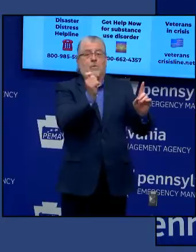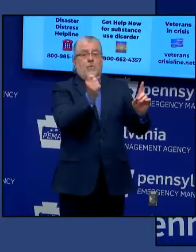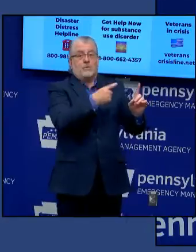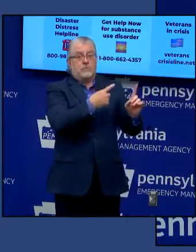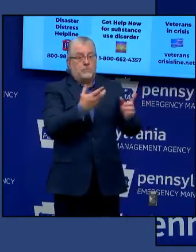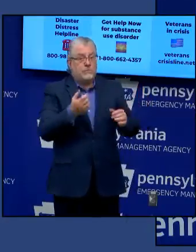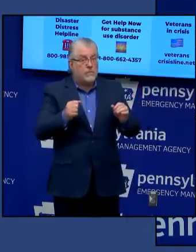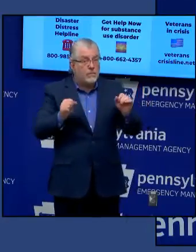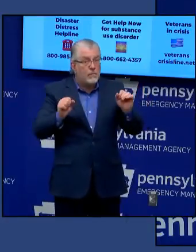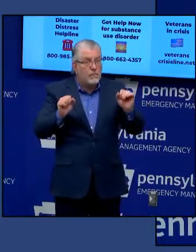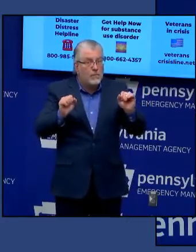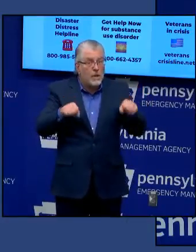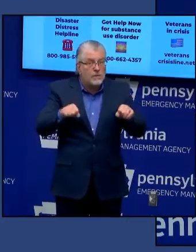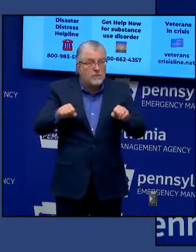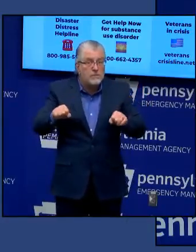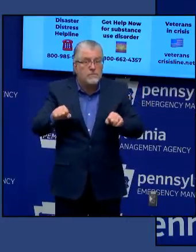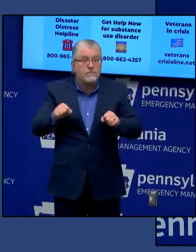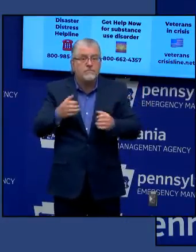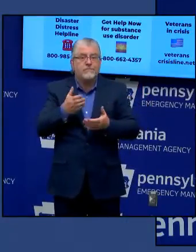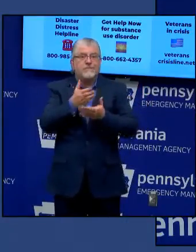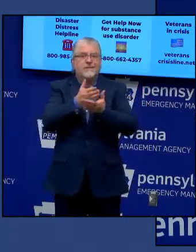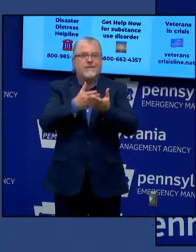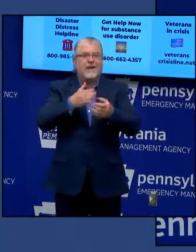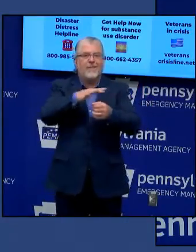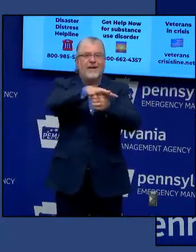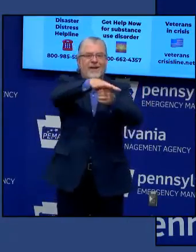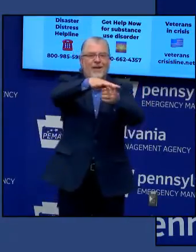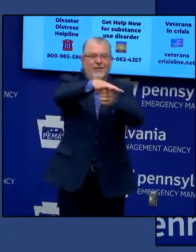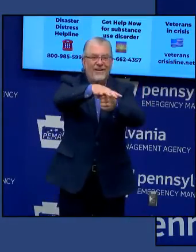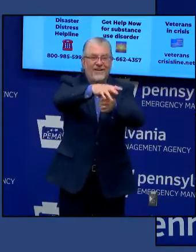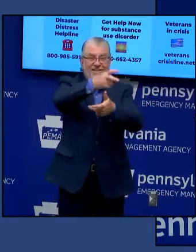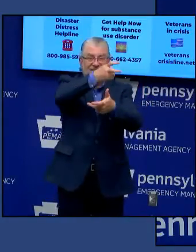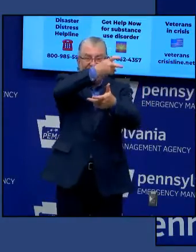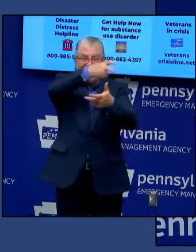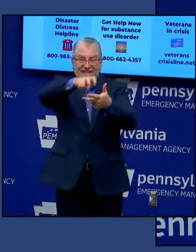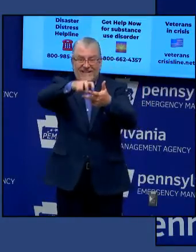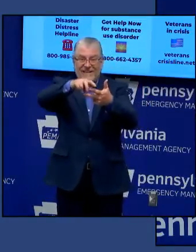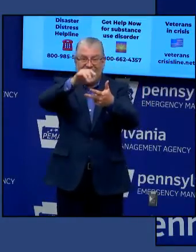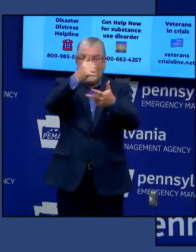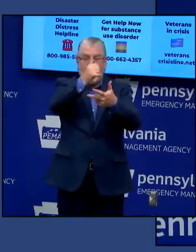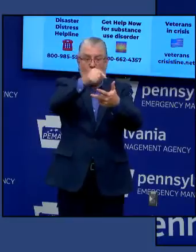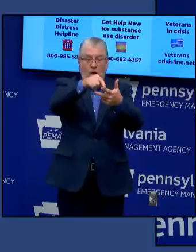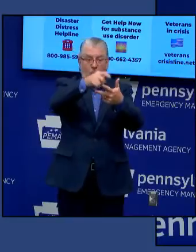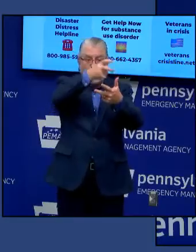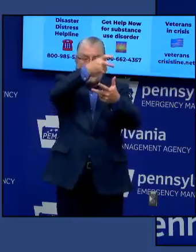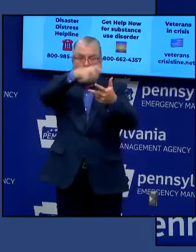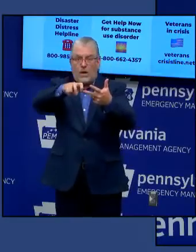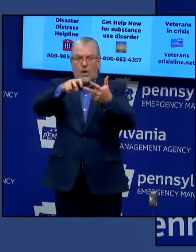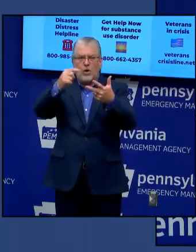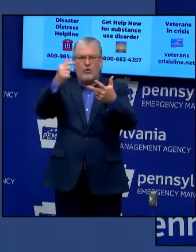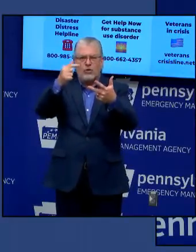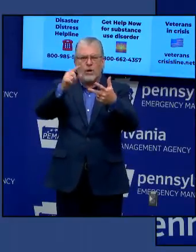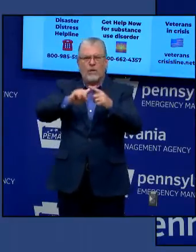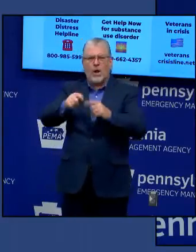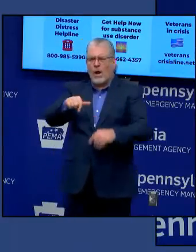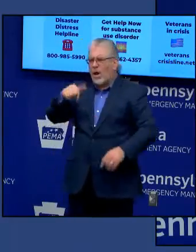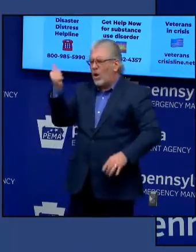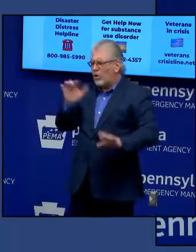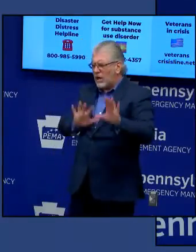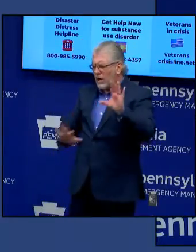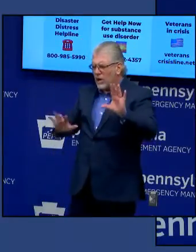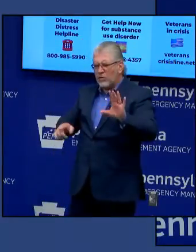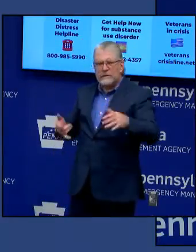red phase? It's kind of hard to speculate that. A lot depends upon the situation on the ground and in terms of the spread